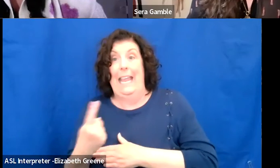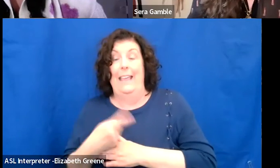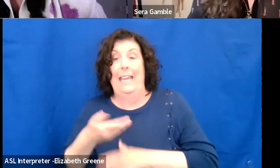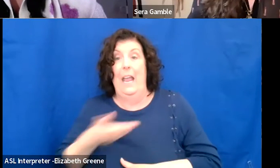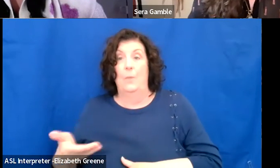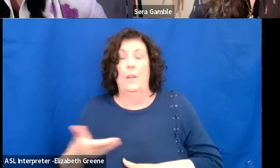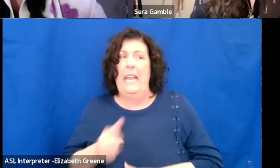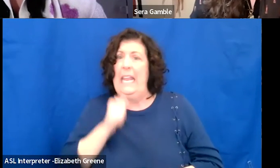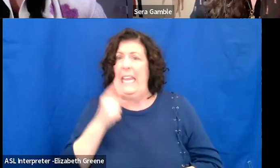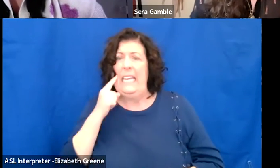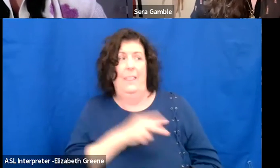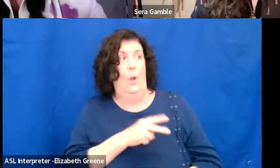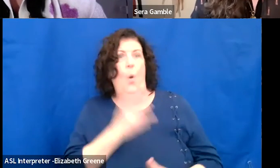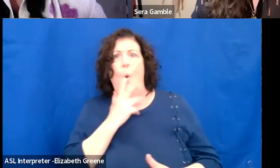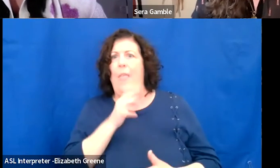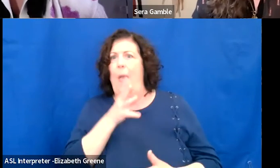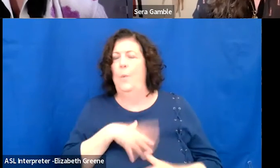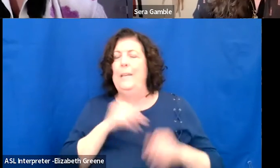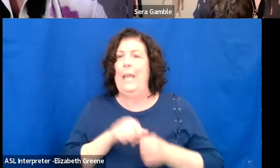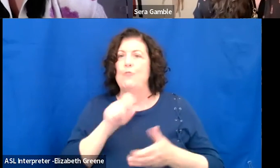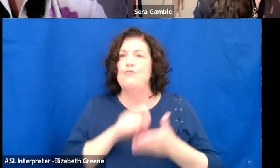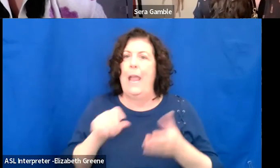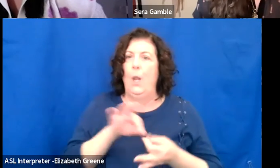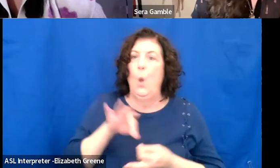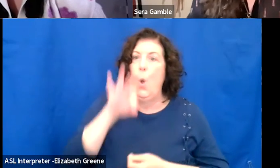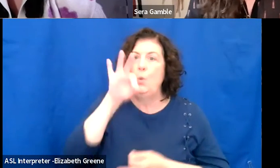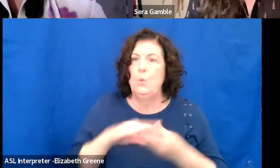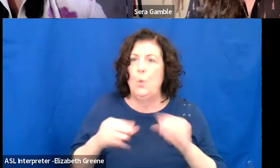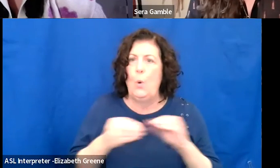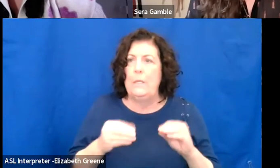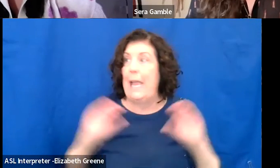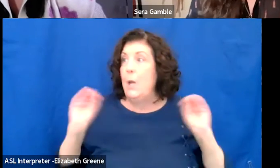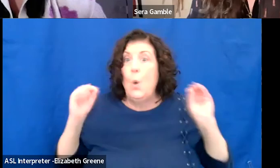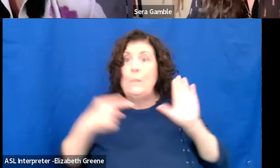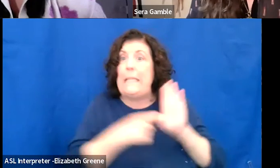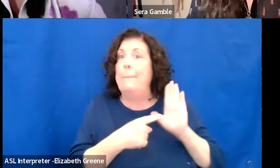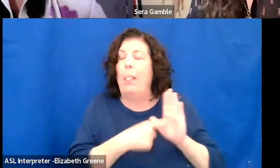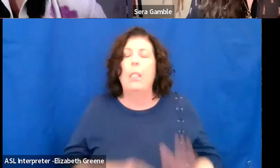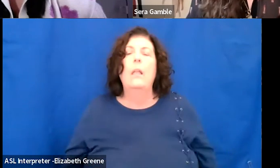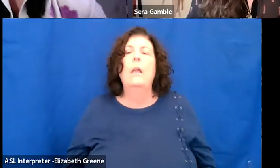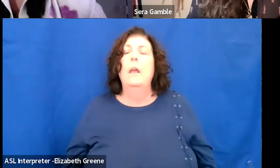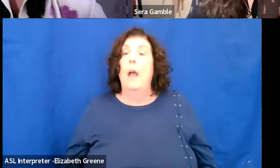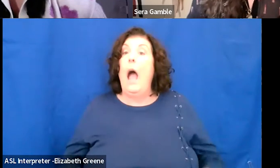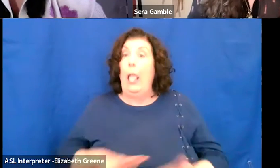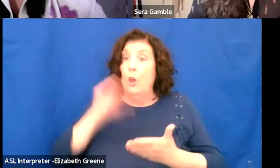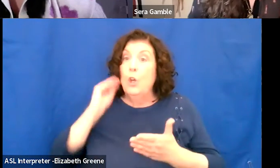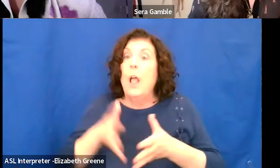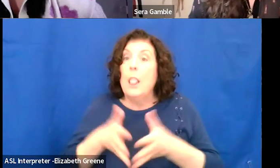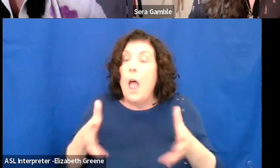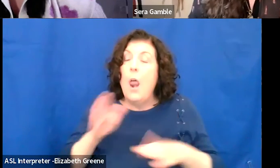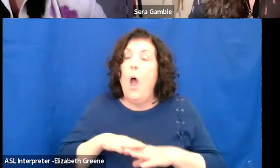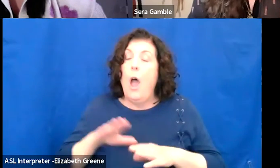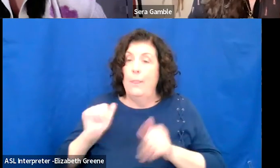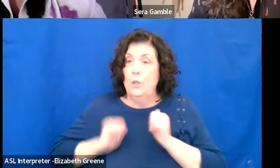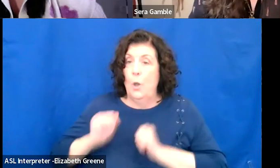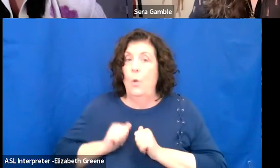definitely write a bunch of ghosts, because I didn't have a sample like that. It was a thing where he sort of taught me a lot of it. And, you know,